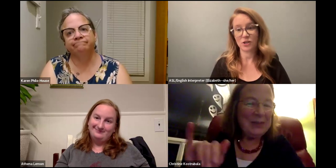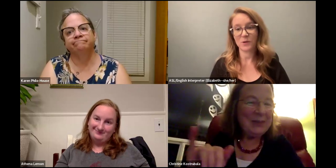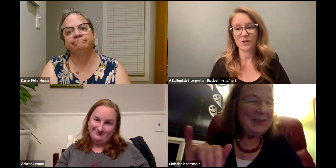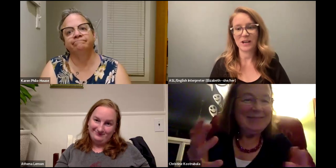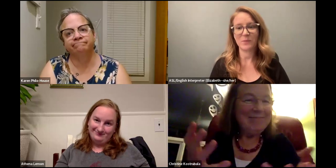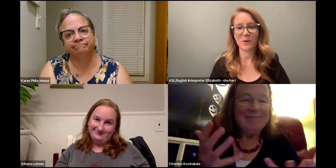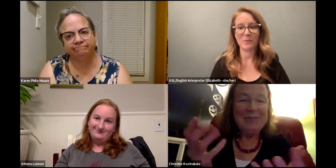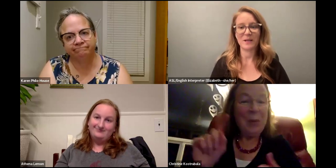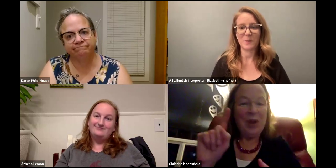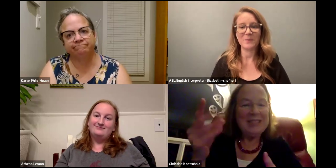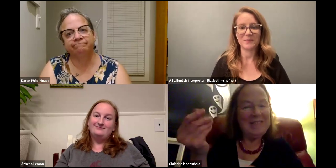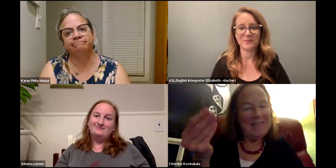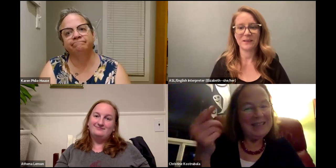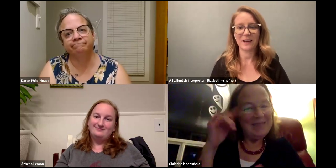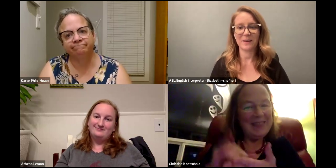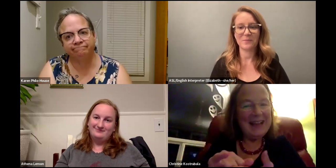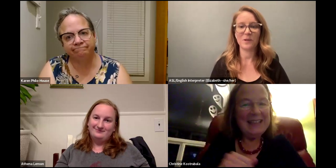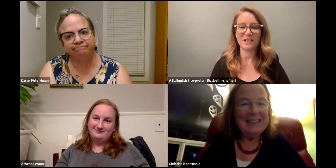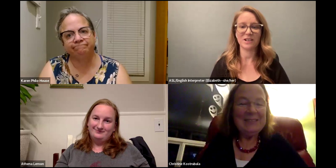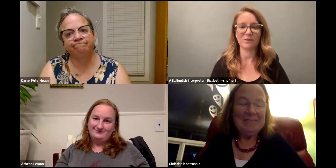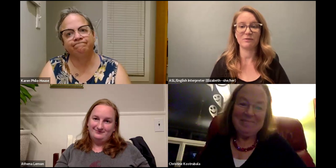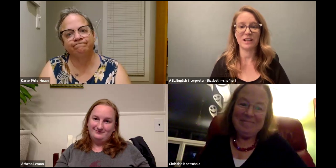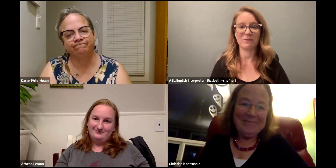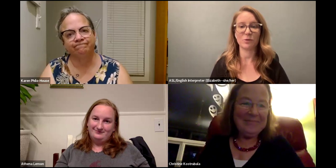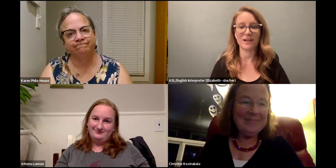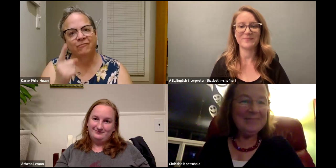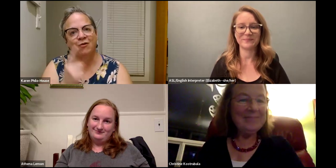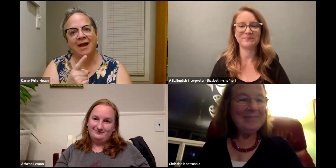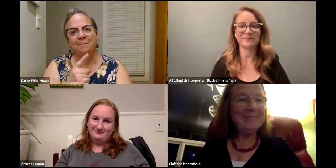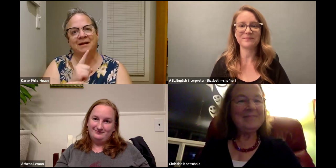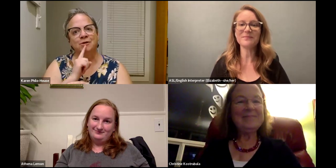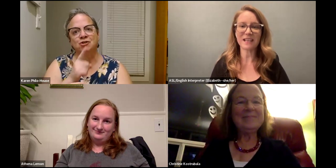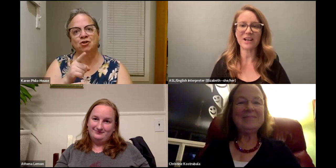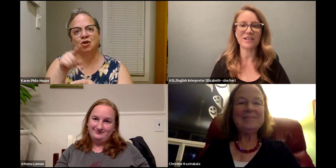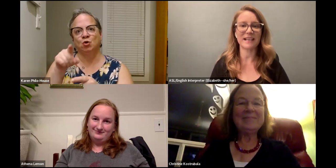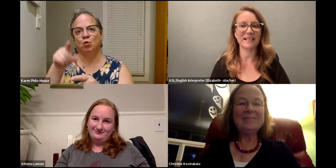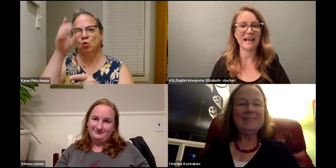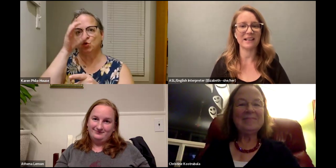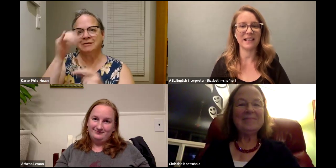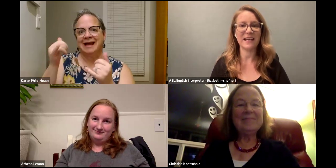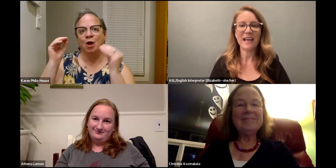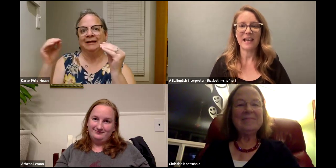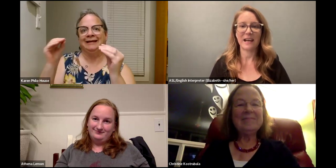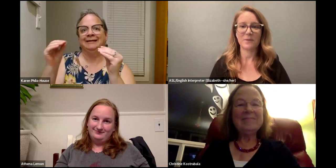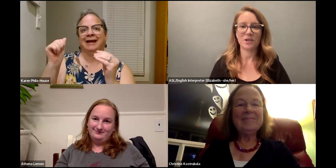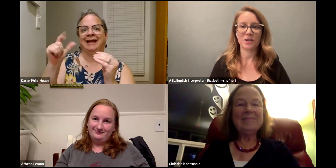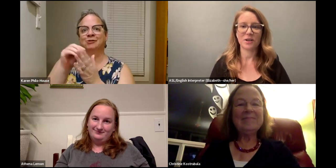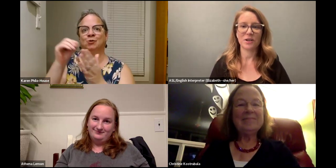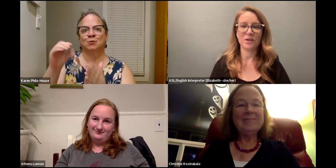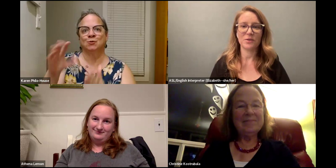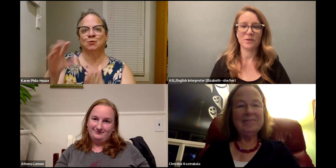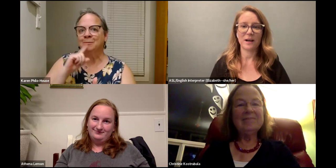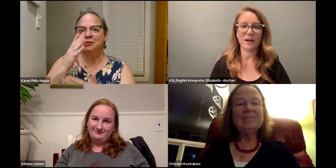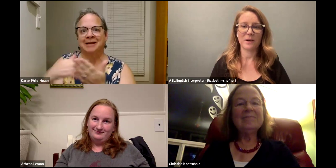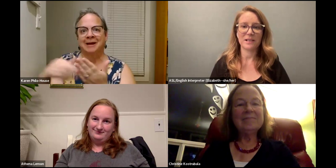an interpreter training program as well. We need to look for funding for it. Karen is saying exactly. And I'm